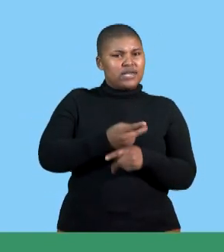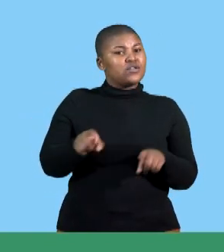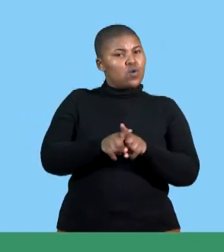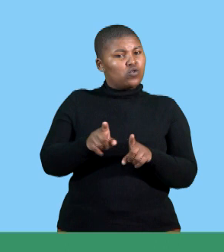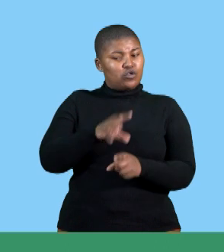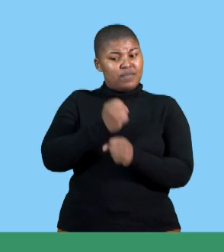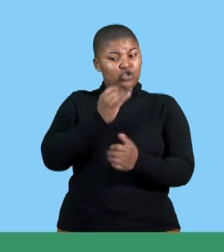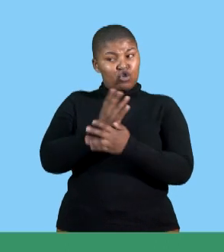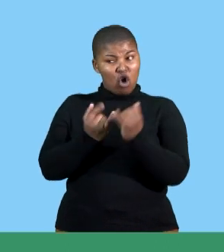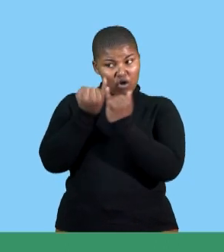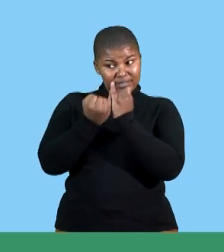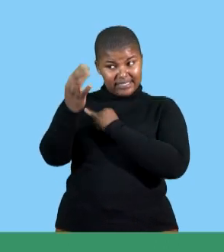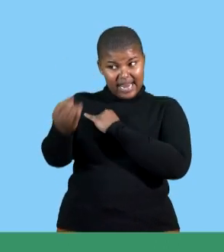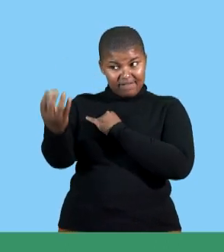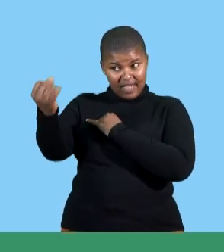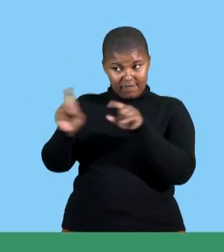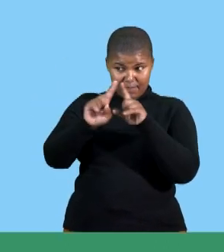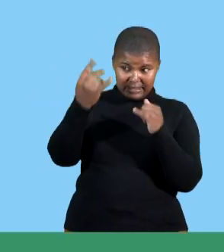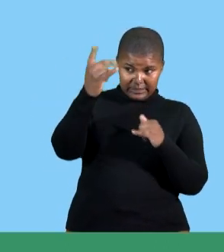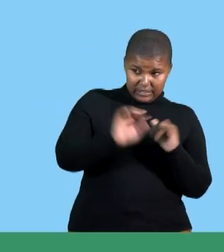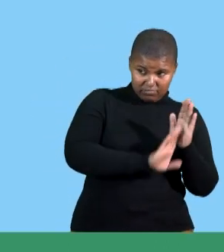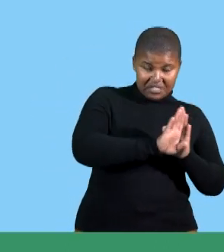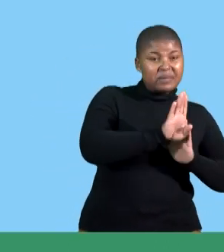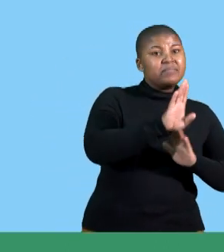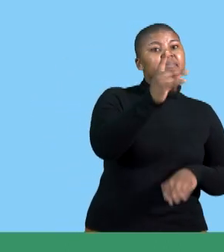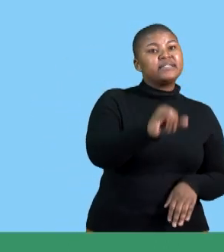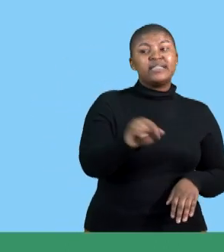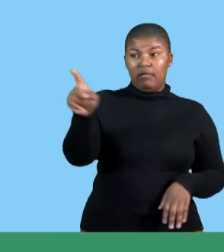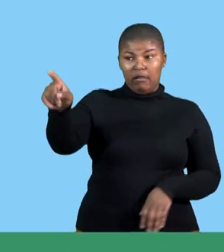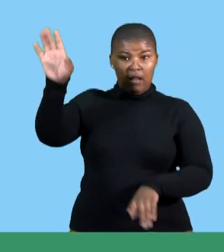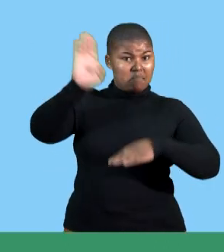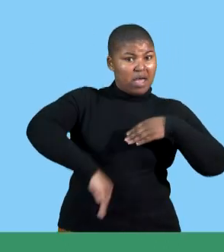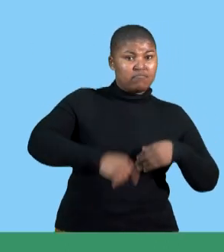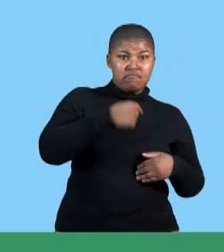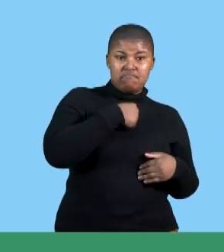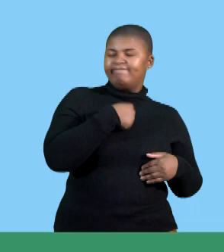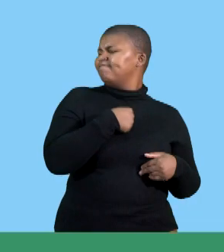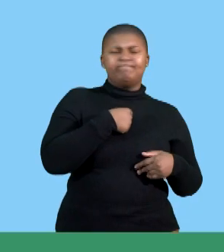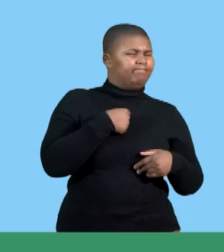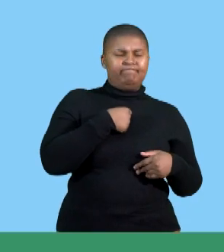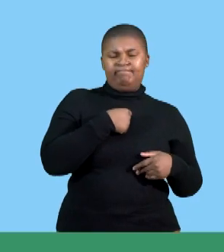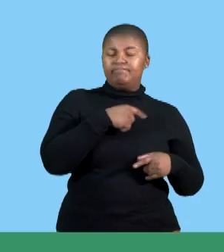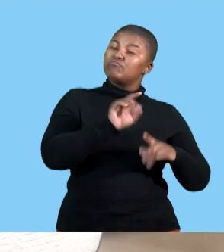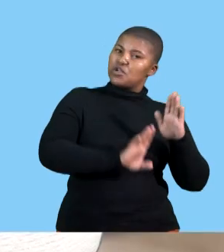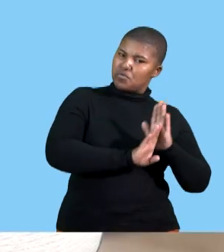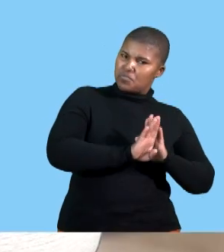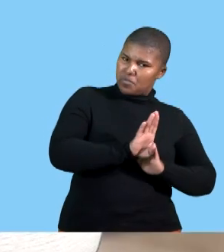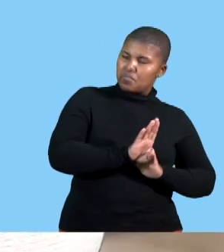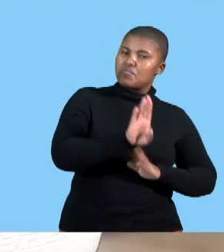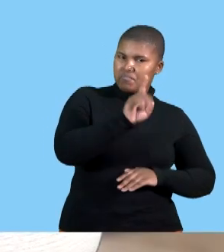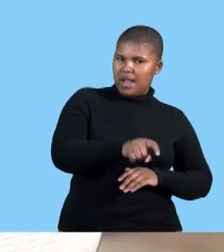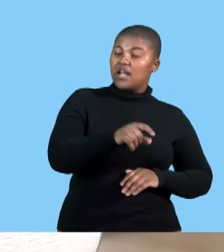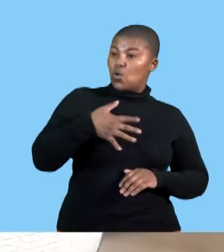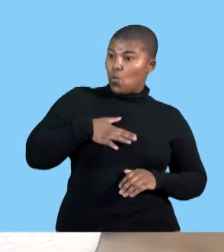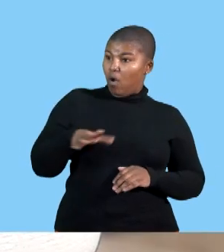products and to stay ahead of competition. We don't want competitors to be a threat, even though it's a threat,